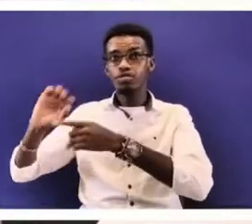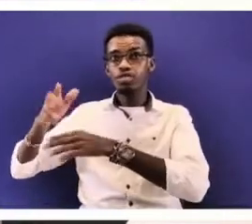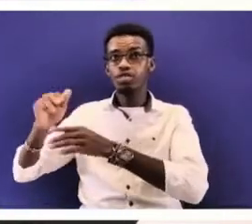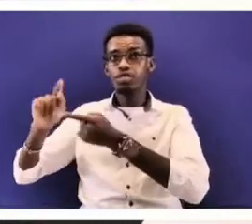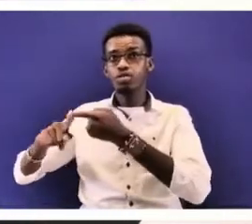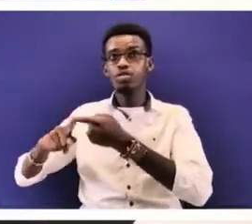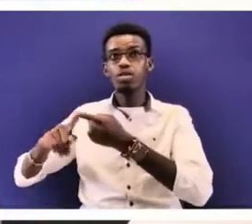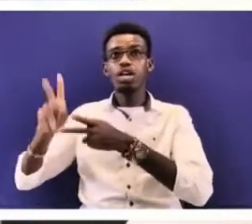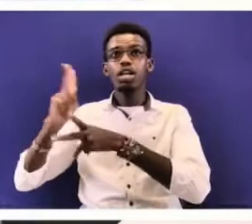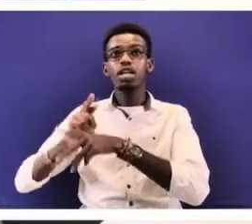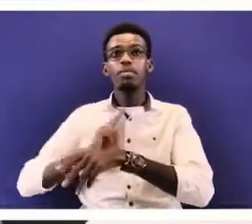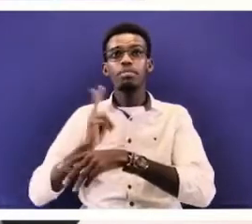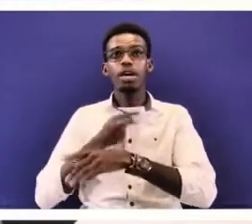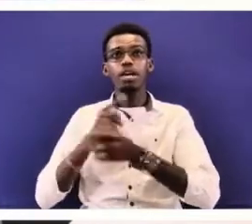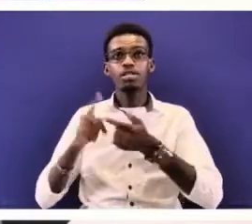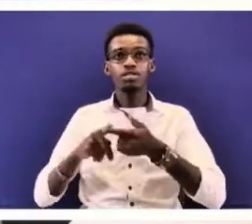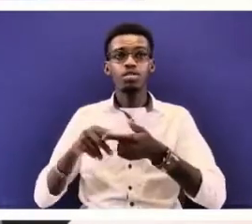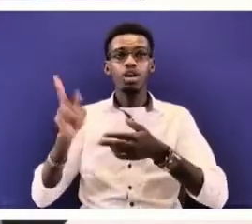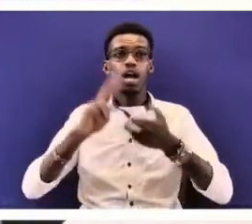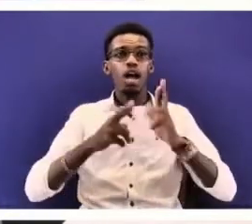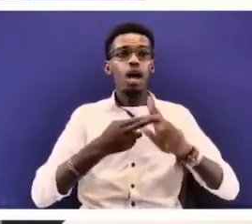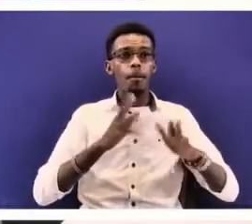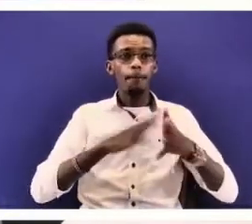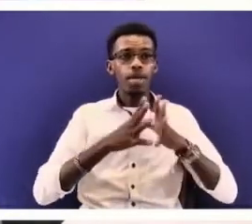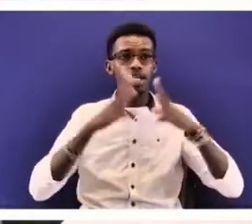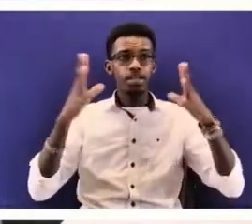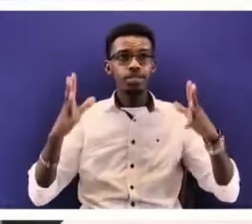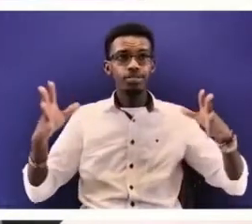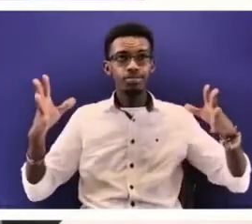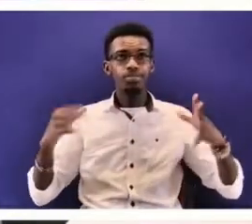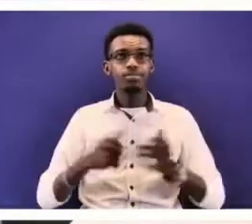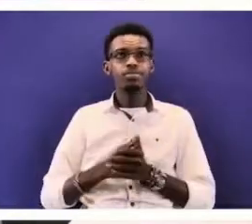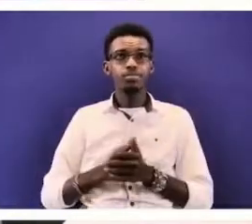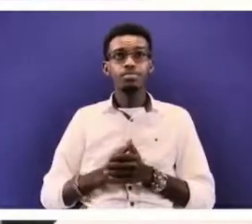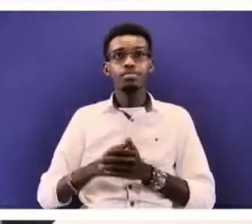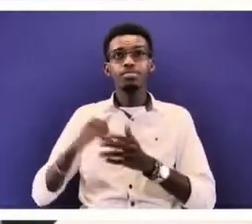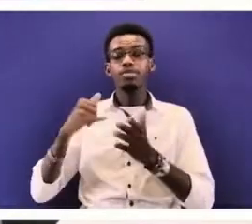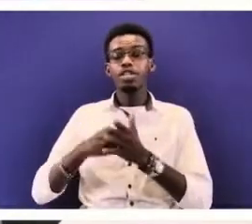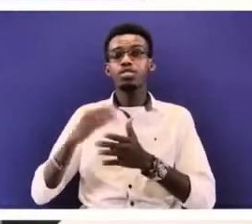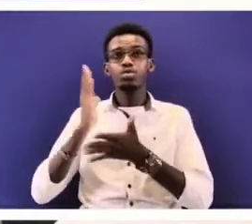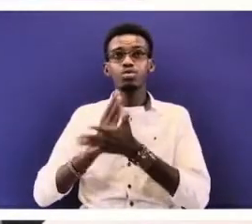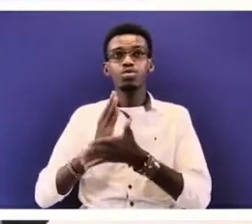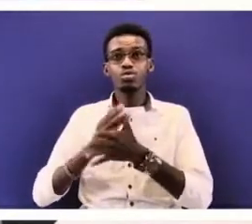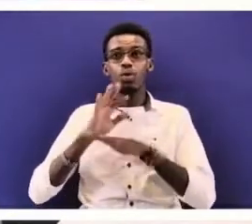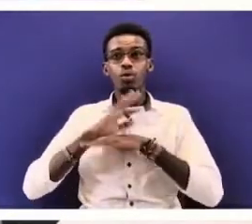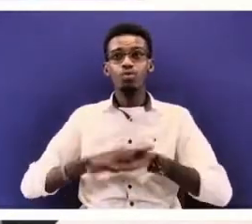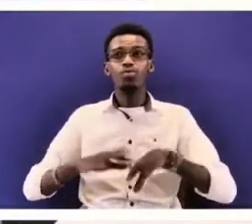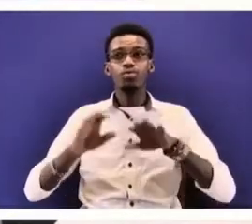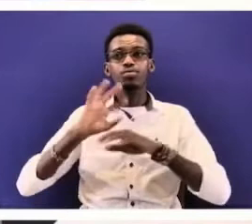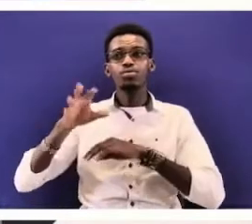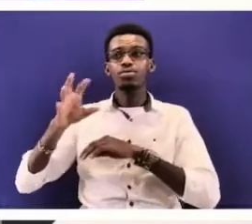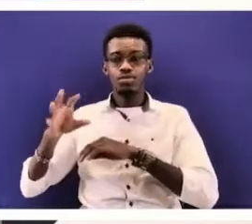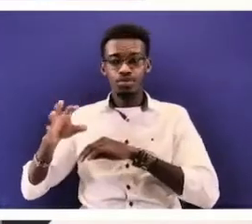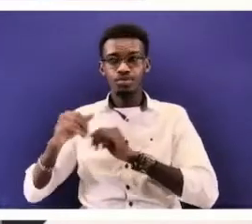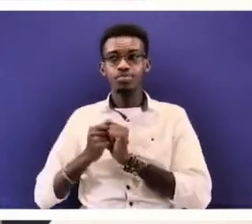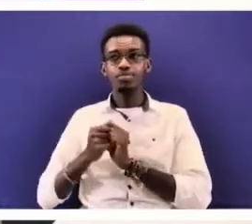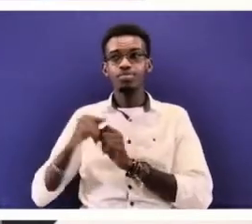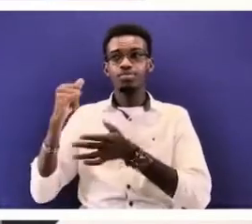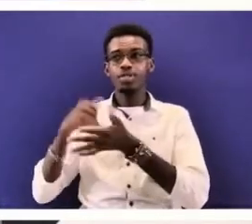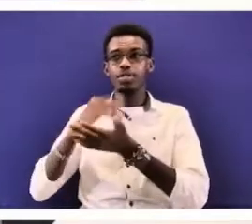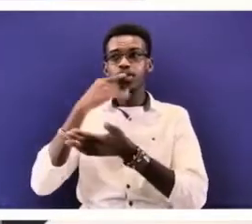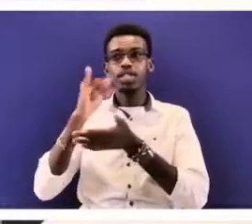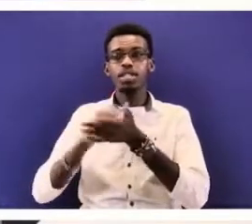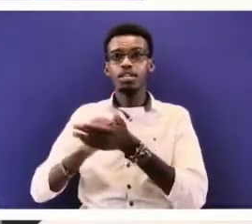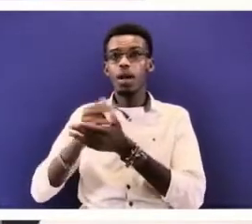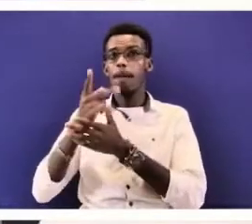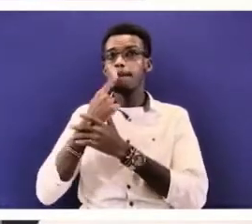Ephesus, had the reputation of being the greatest. It was a commercial city. It sat at the